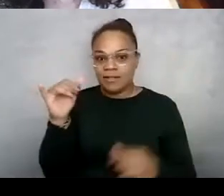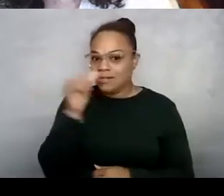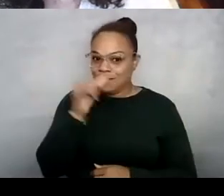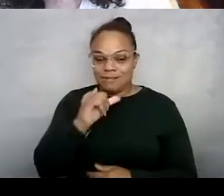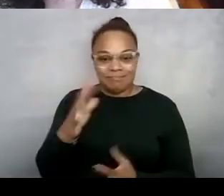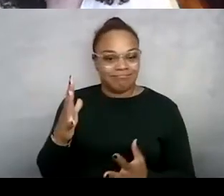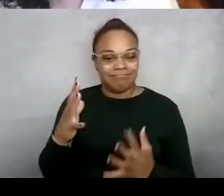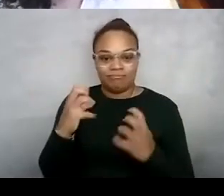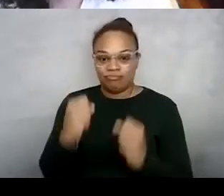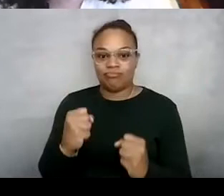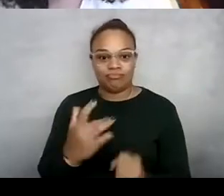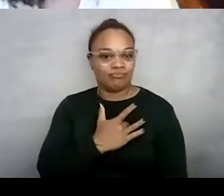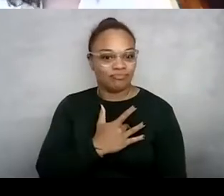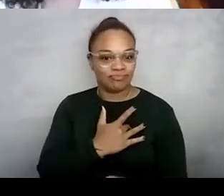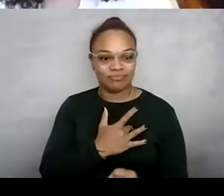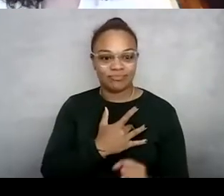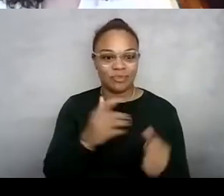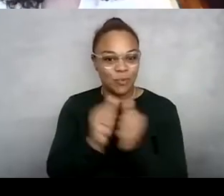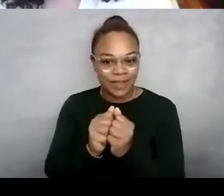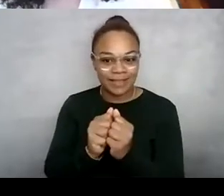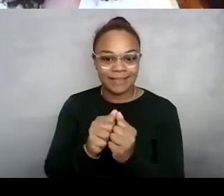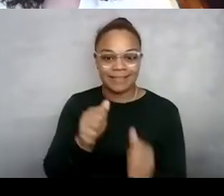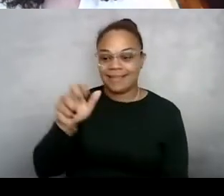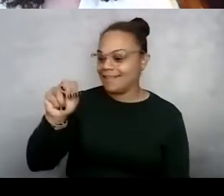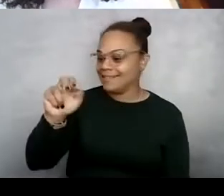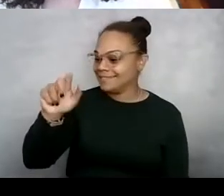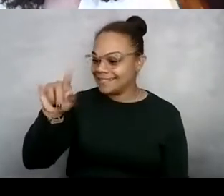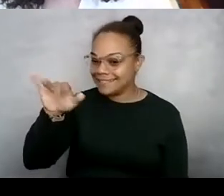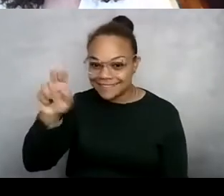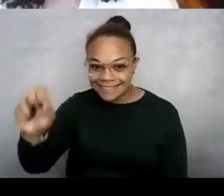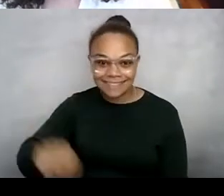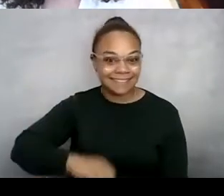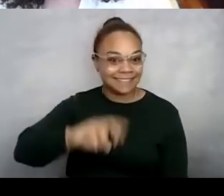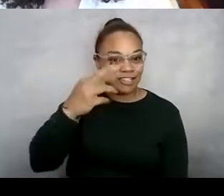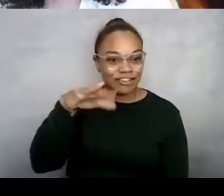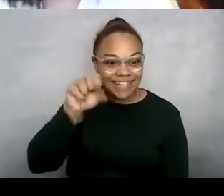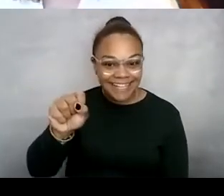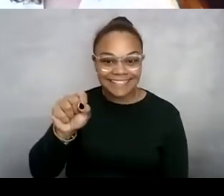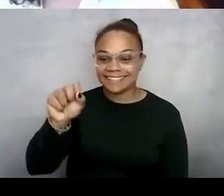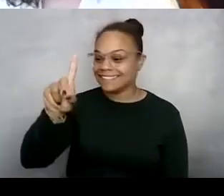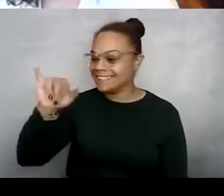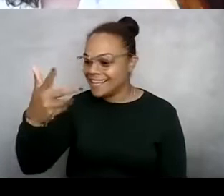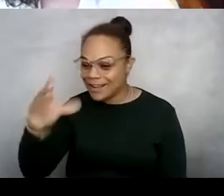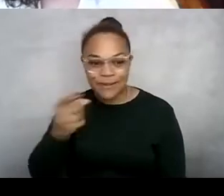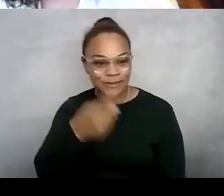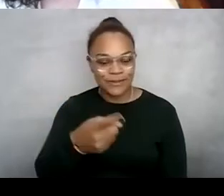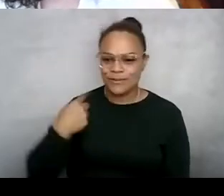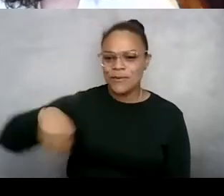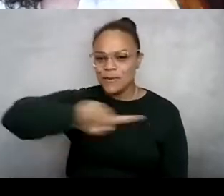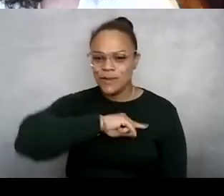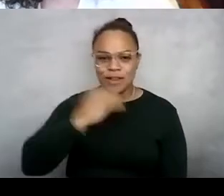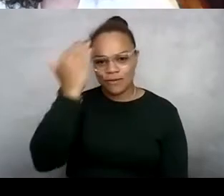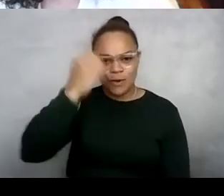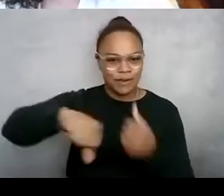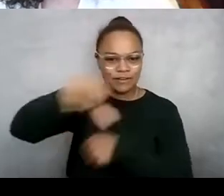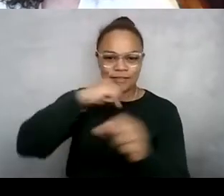Chris, Nadine, and you, just having joined the board. We've known each other, other people who've known each other for years. And I was sitting commenting